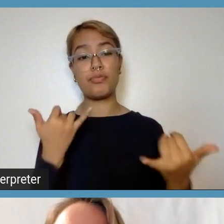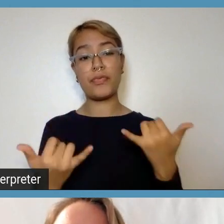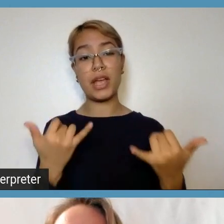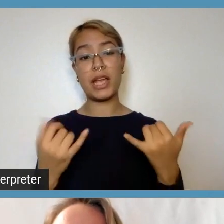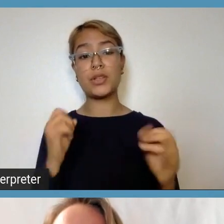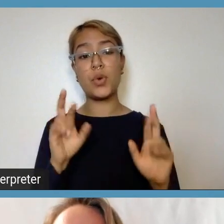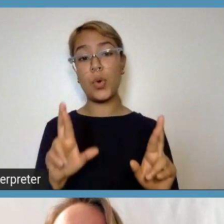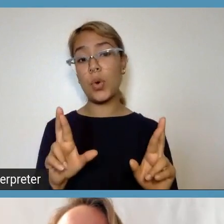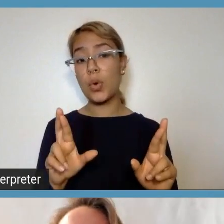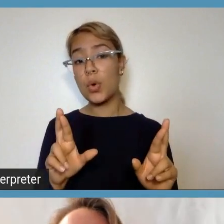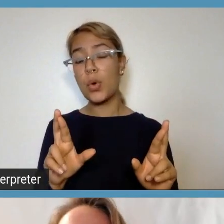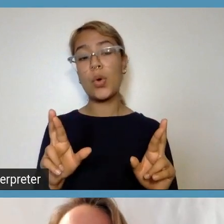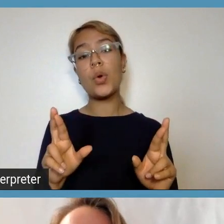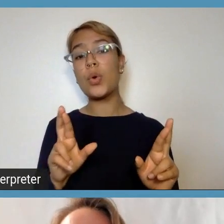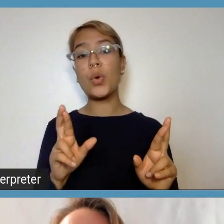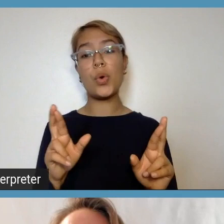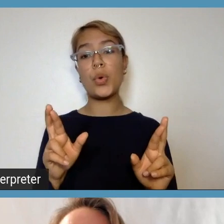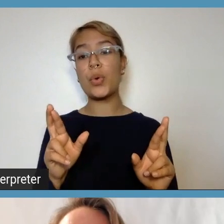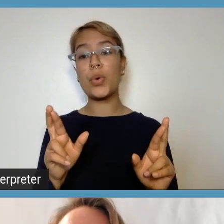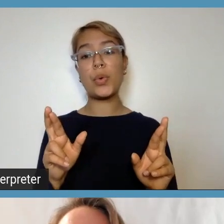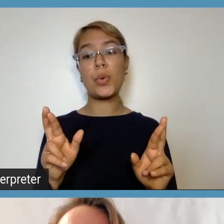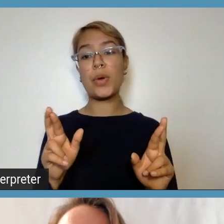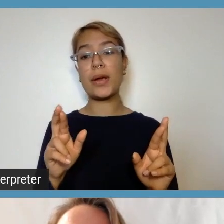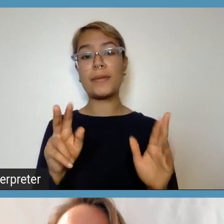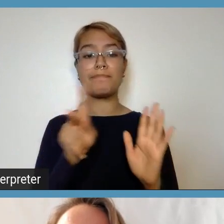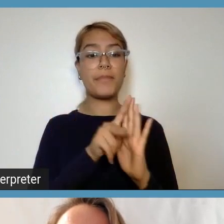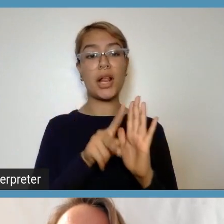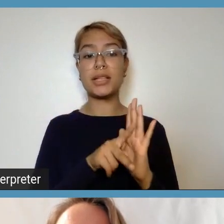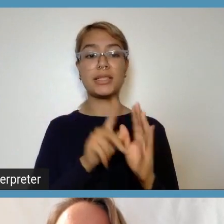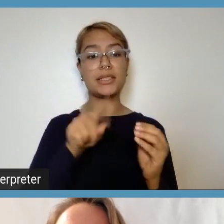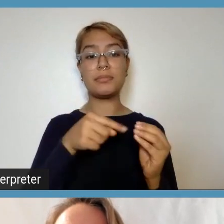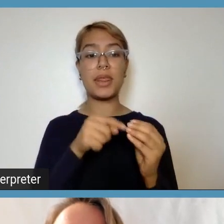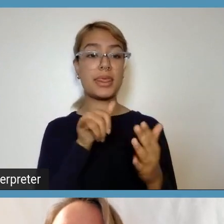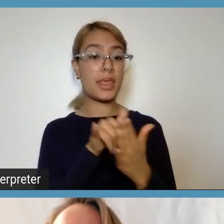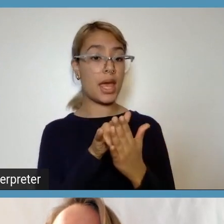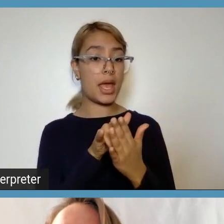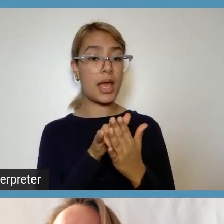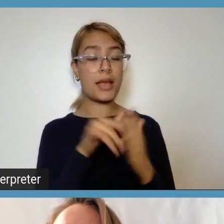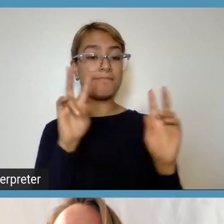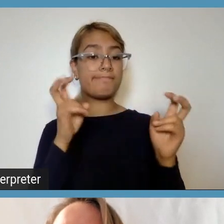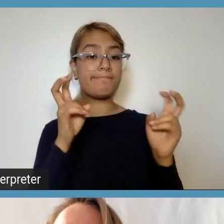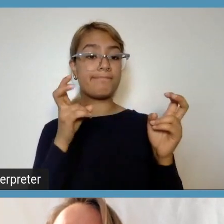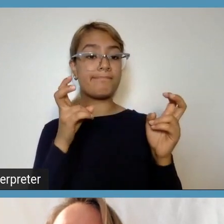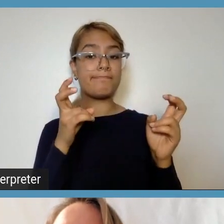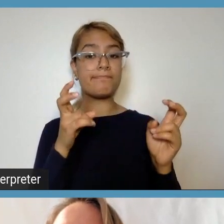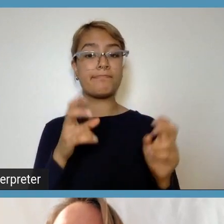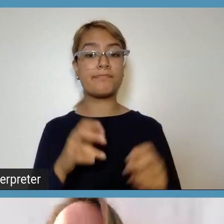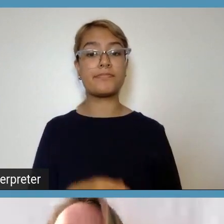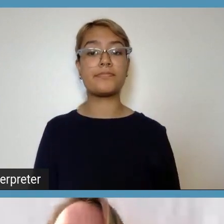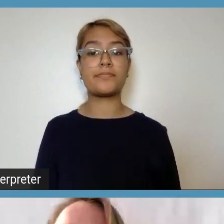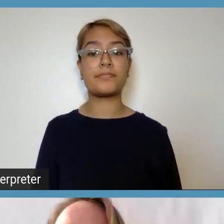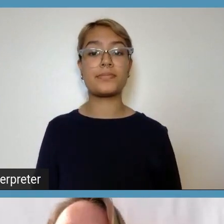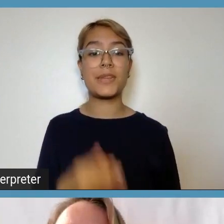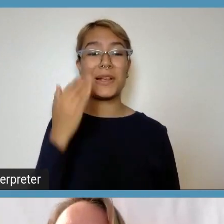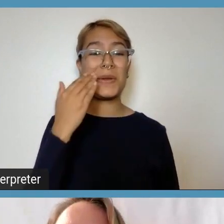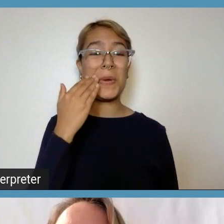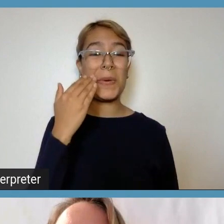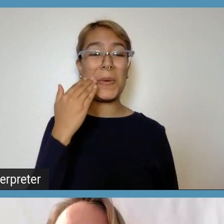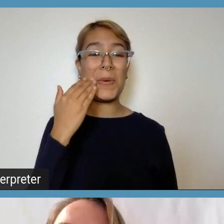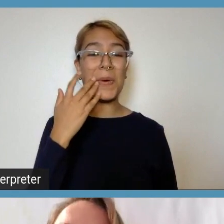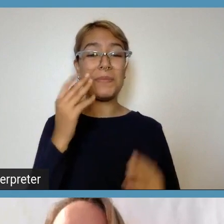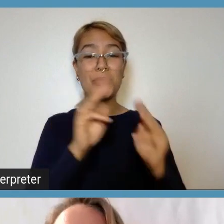do you have a sort of a policy on that? a hot button topic. And I know that museum social